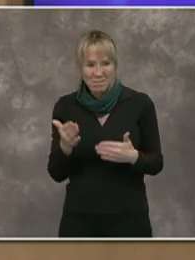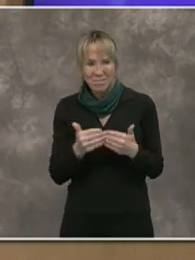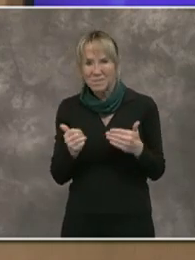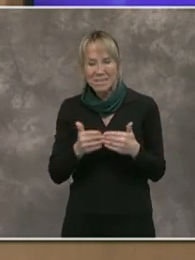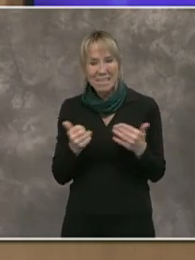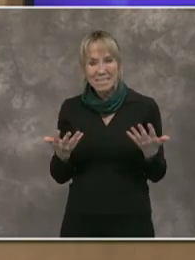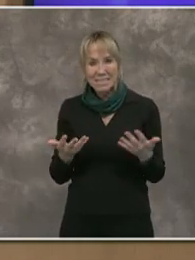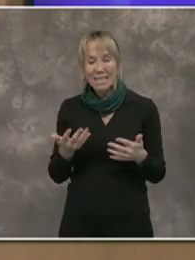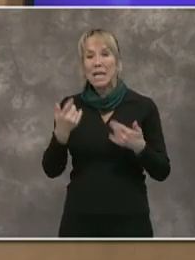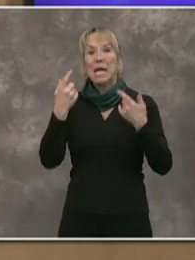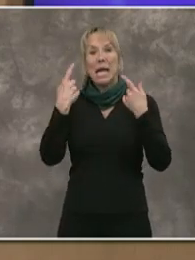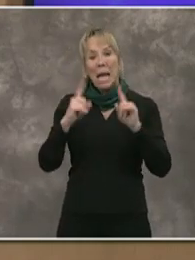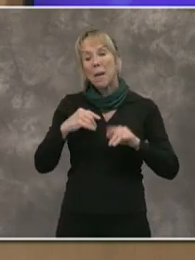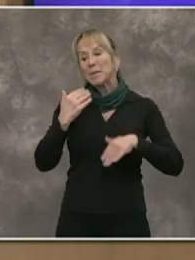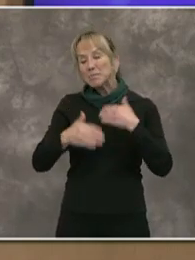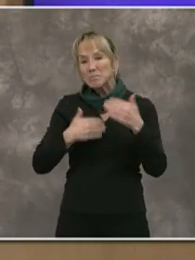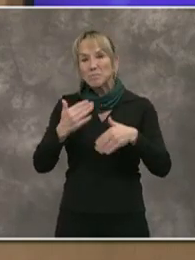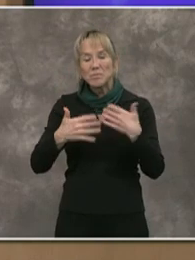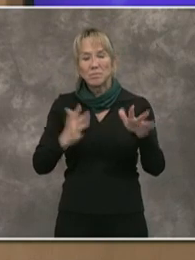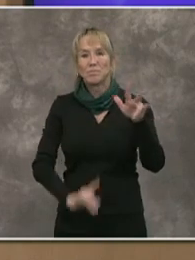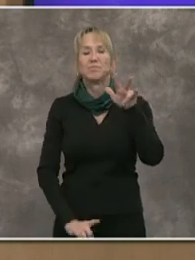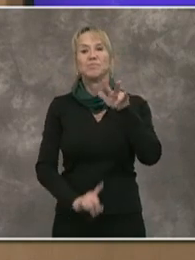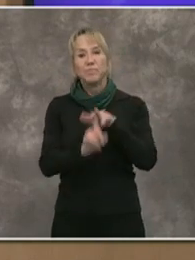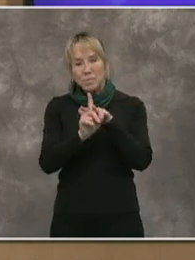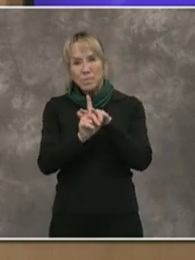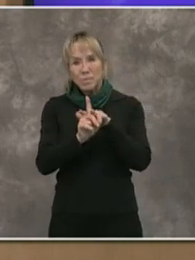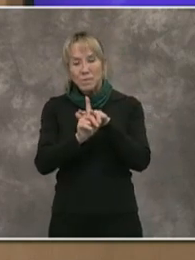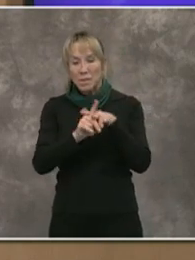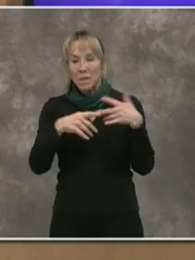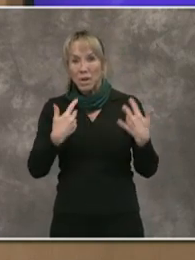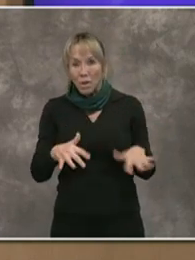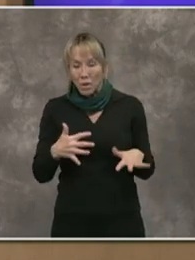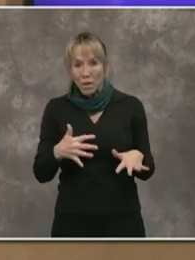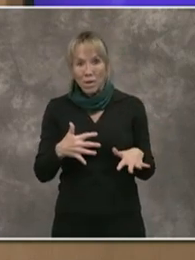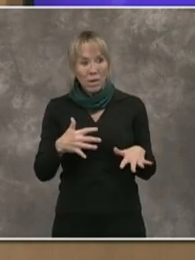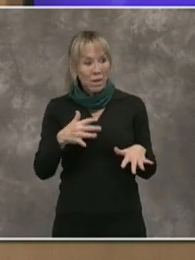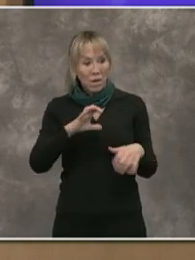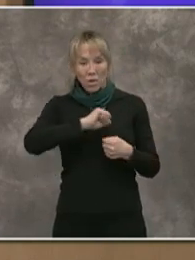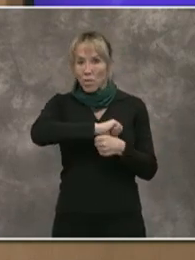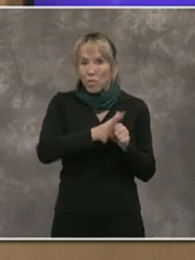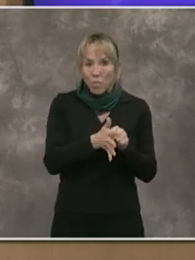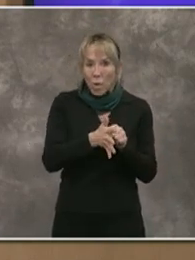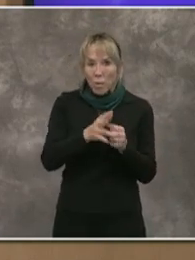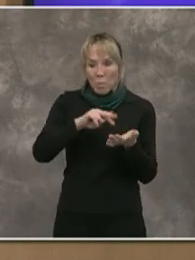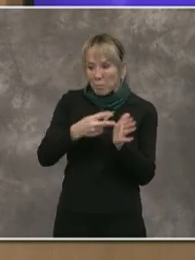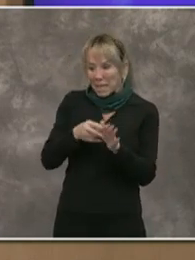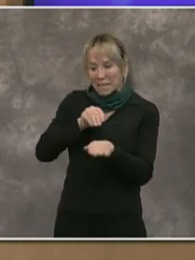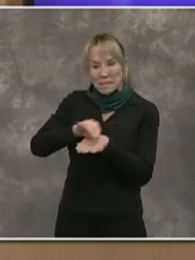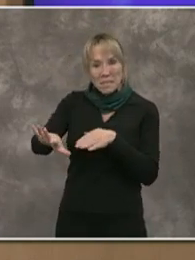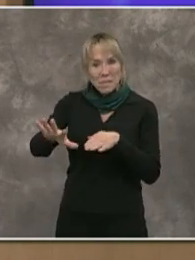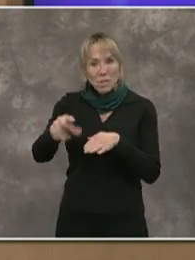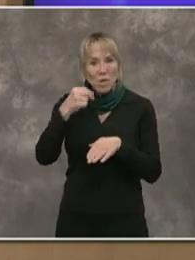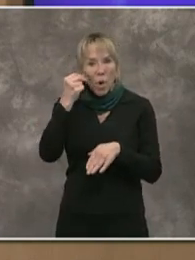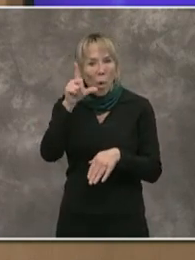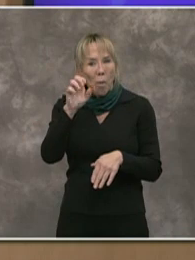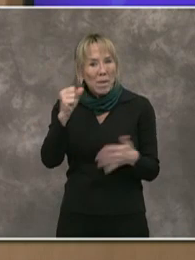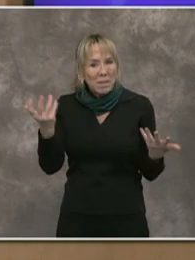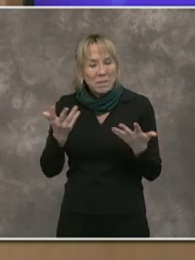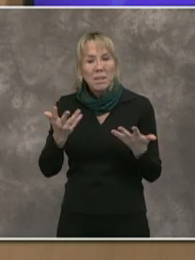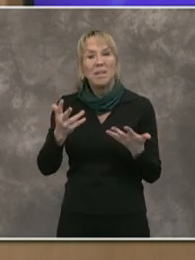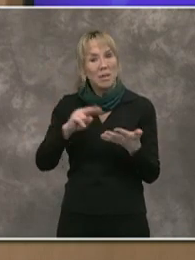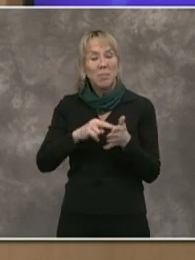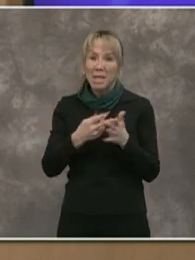result of coronavirus, the challenges of providing help and services to the homeless has only gotten greater. The places that a lot of them would normally